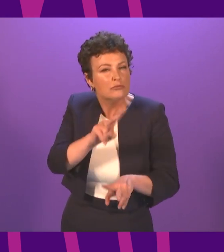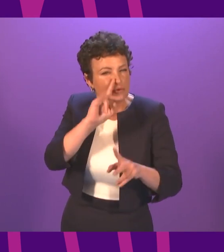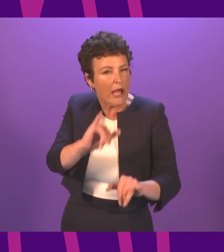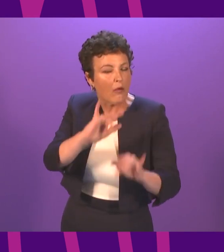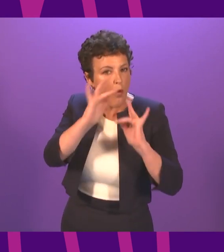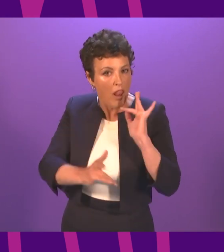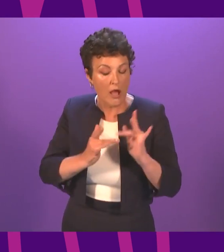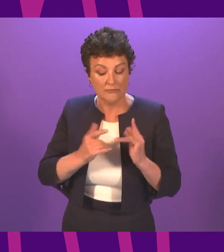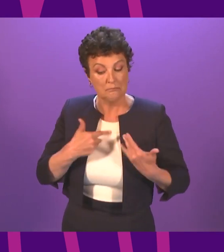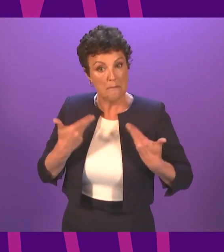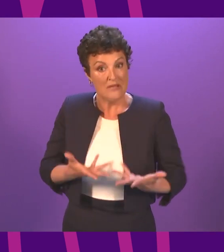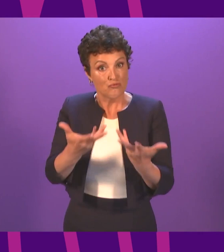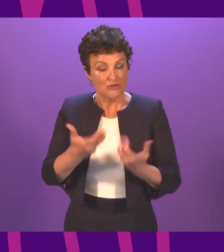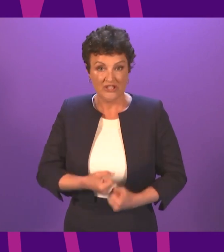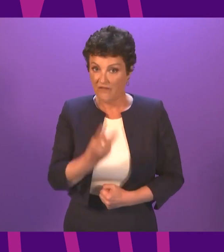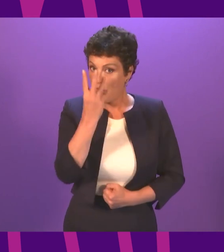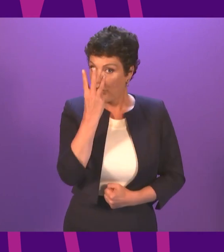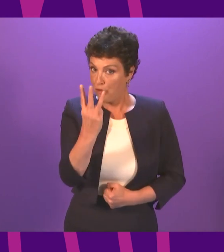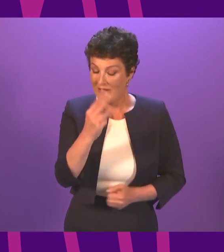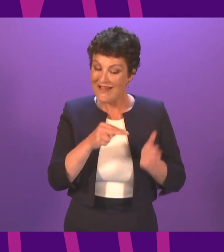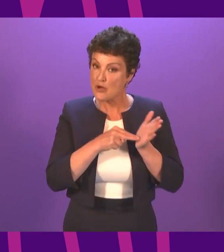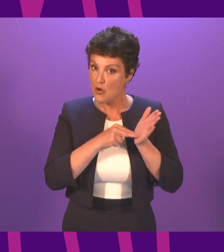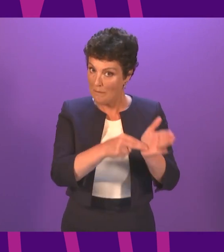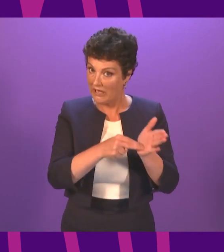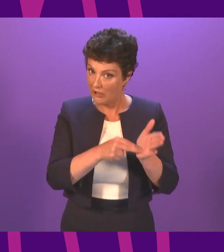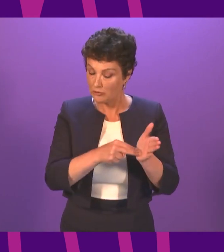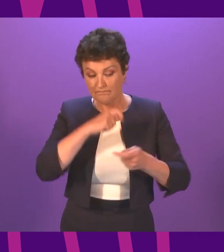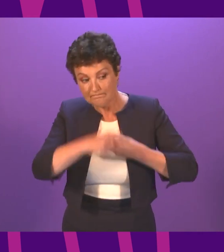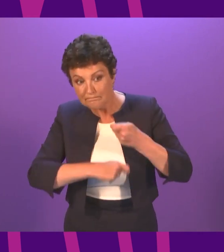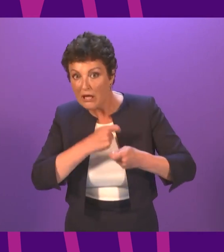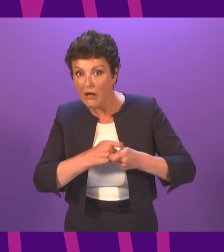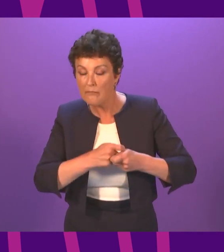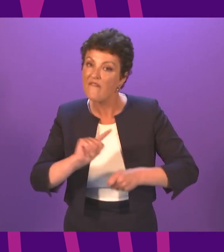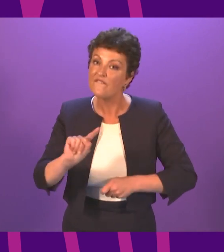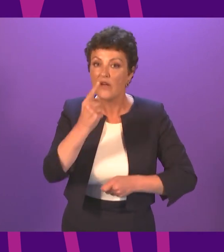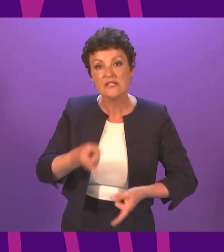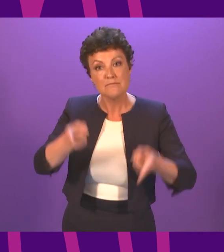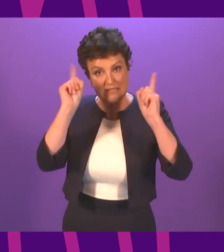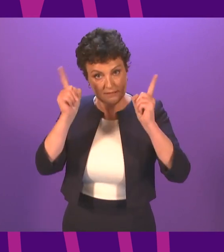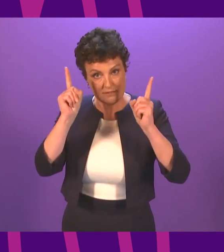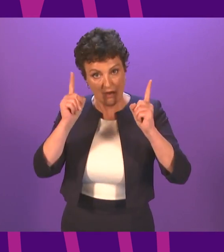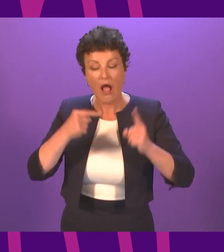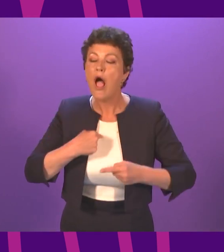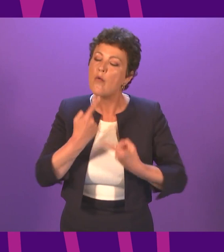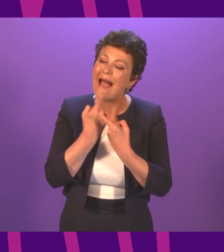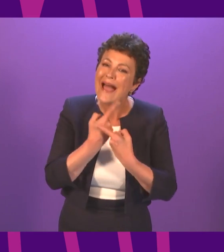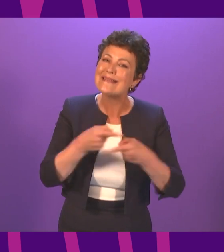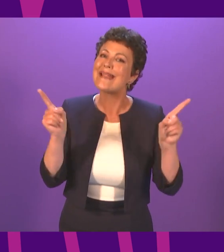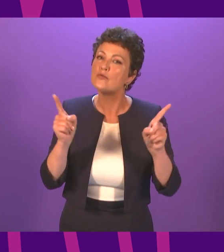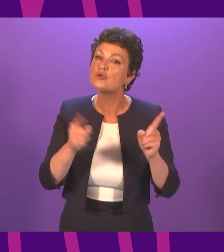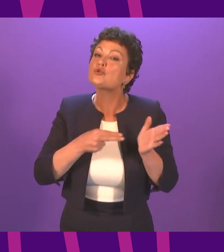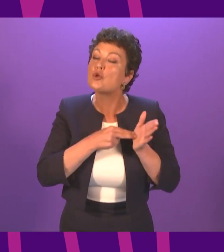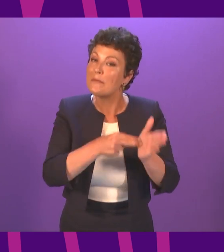for selection of the Parliament's nominee as First Minister. I will now announce the nominations in alphabetical order.